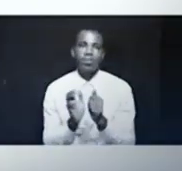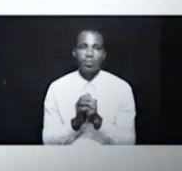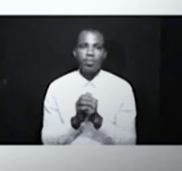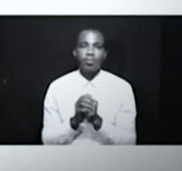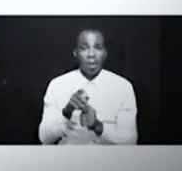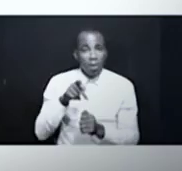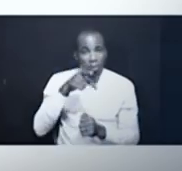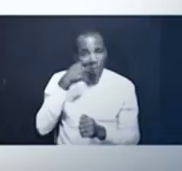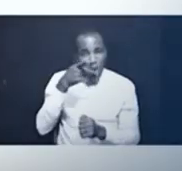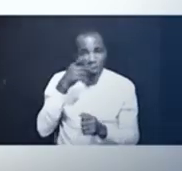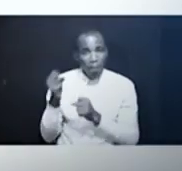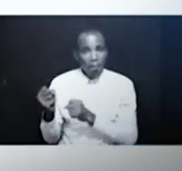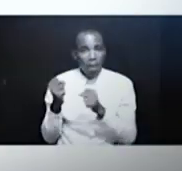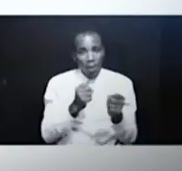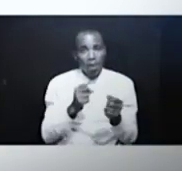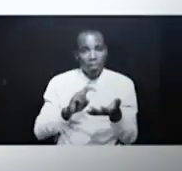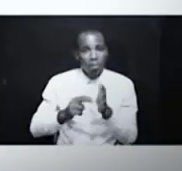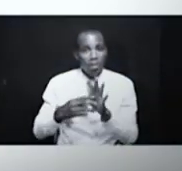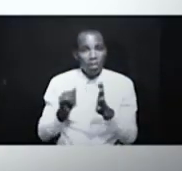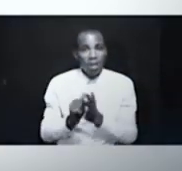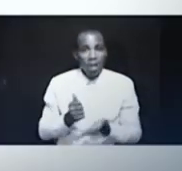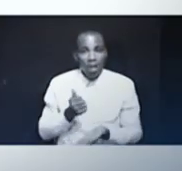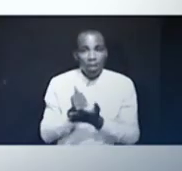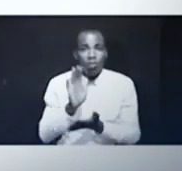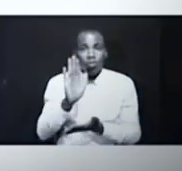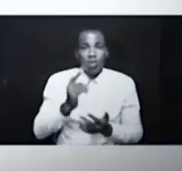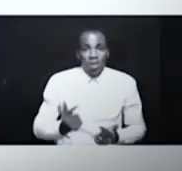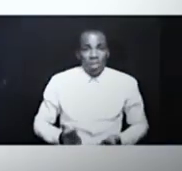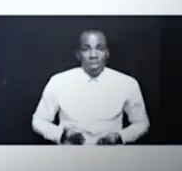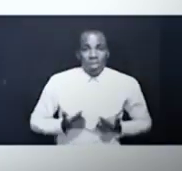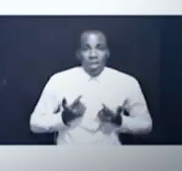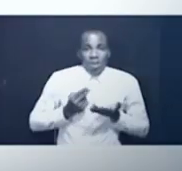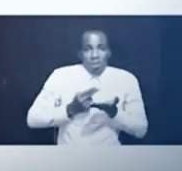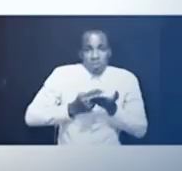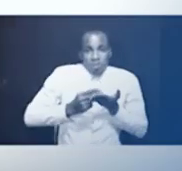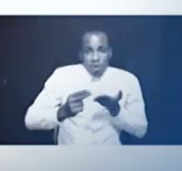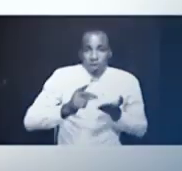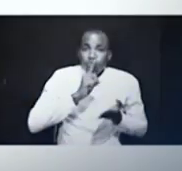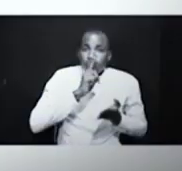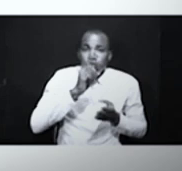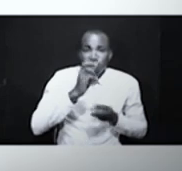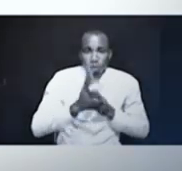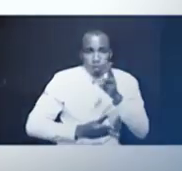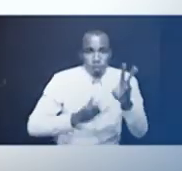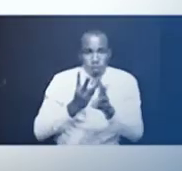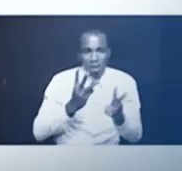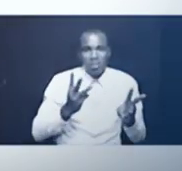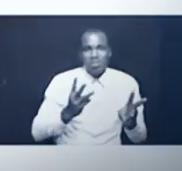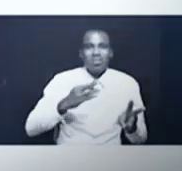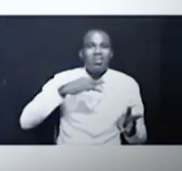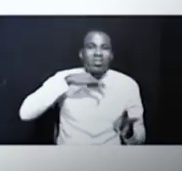Pentecost is power to live a sanctified life in a perverse society.